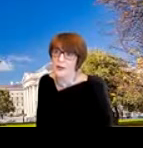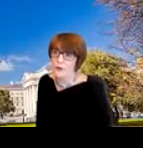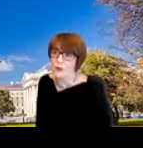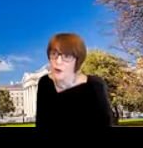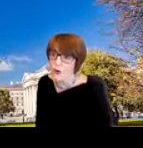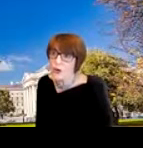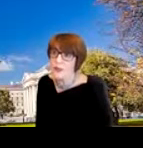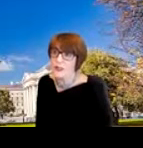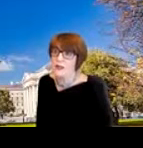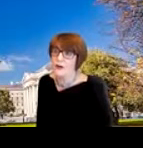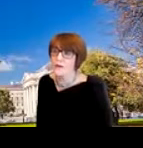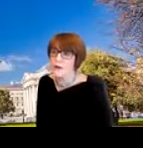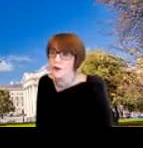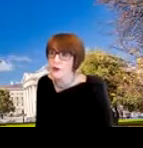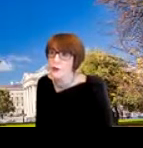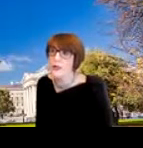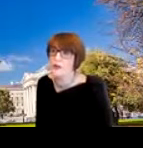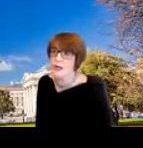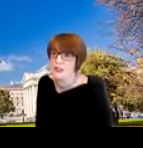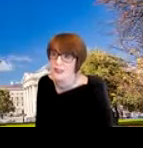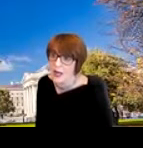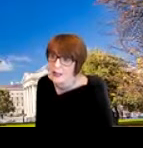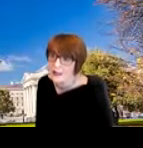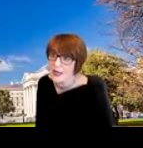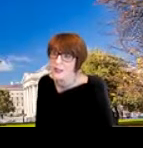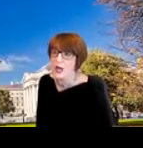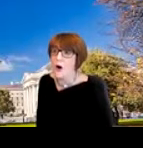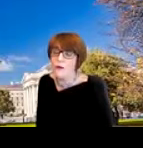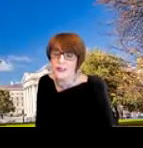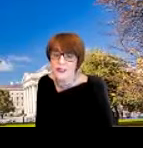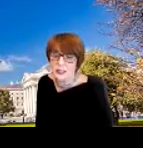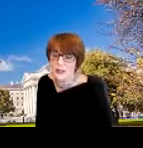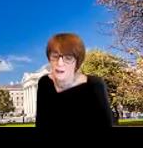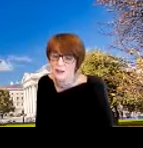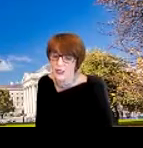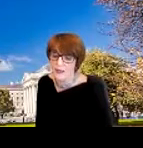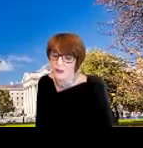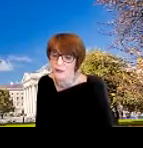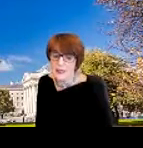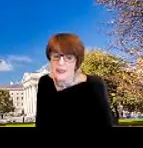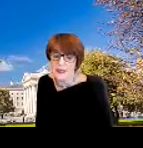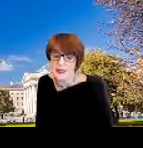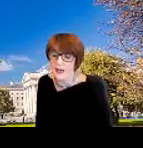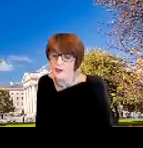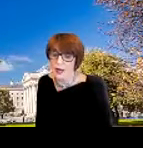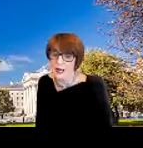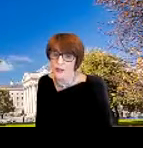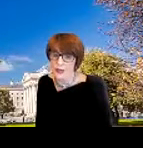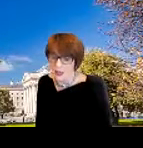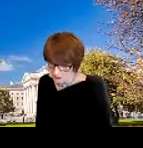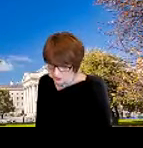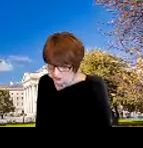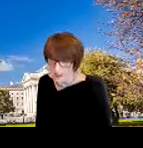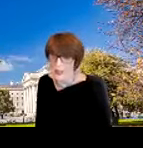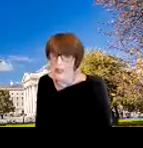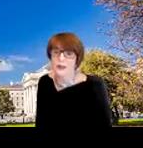even who were older, 65 and over, while it wasn't as high as that, over 70% of them still had their annual